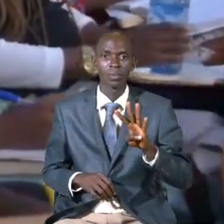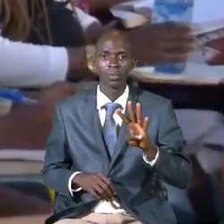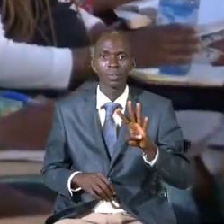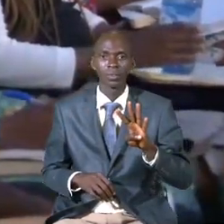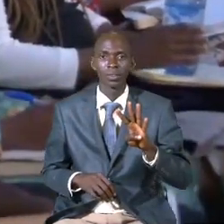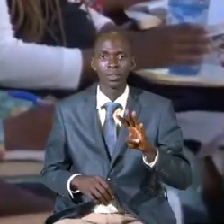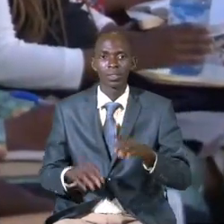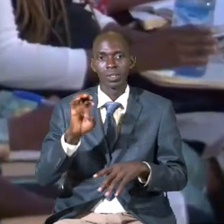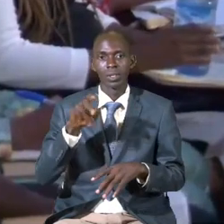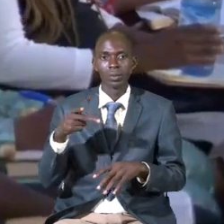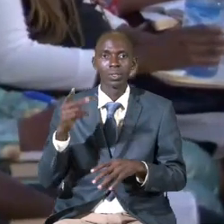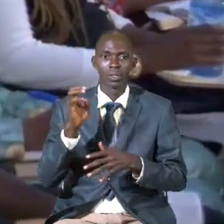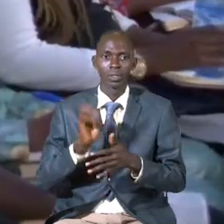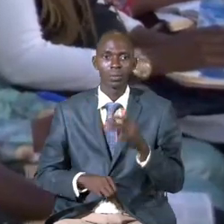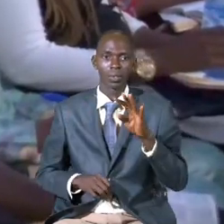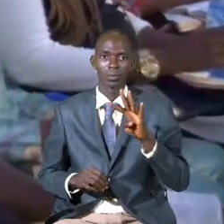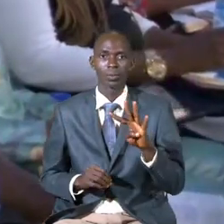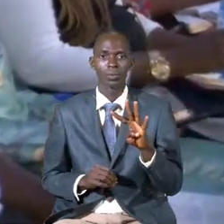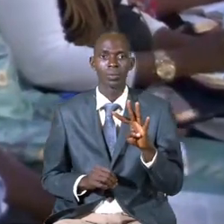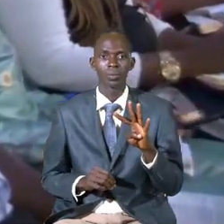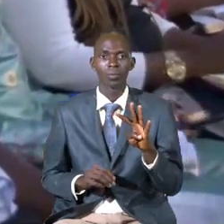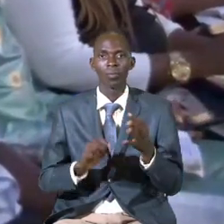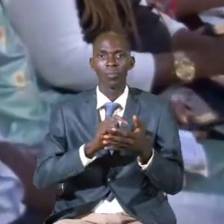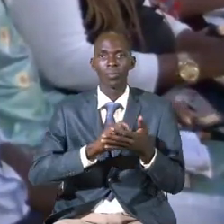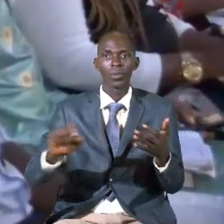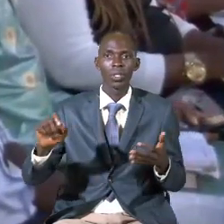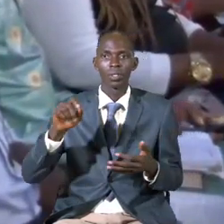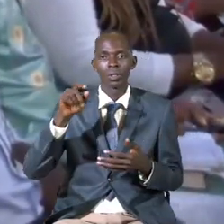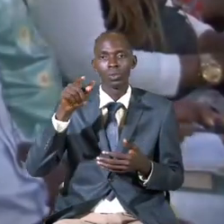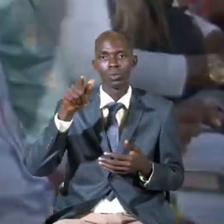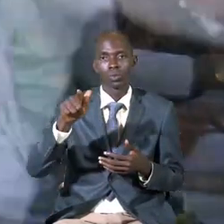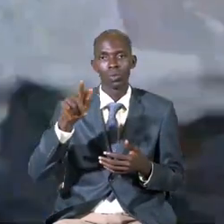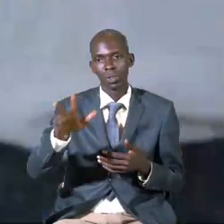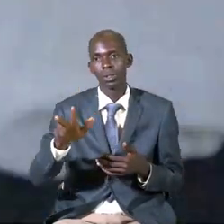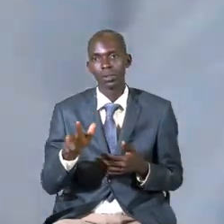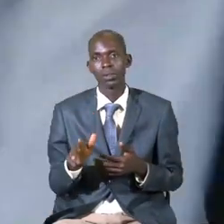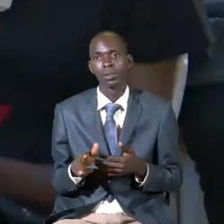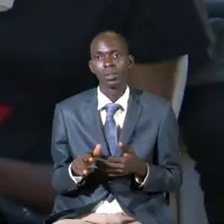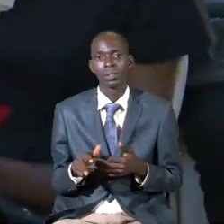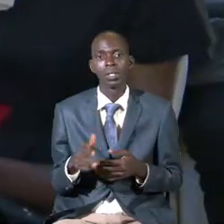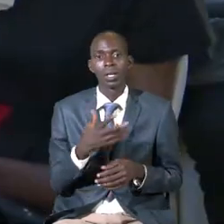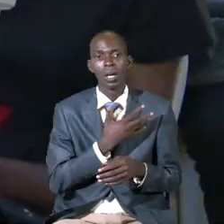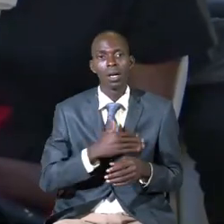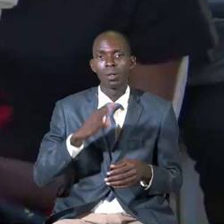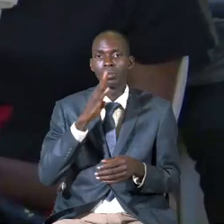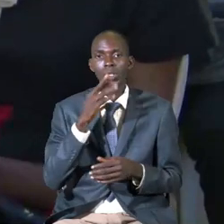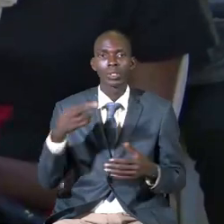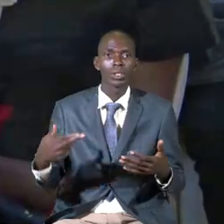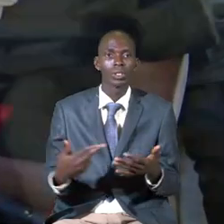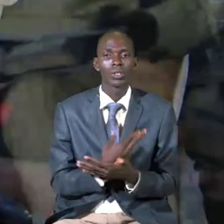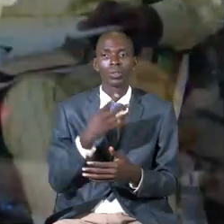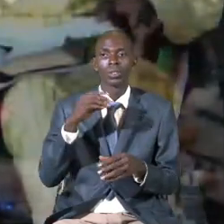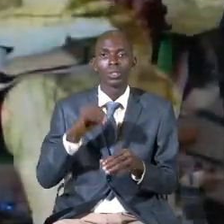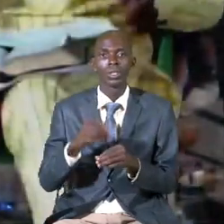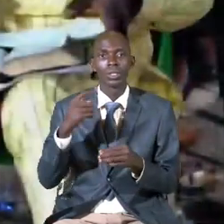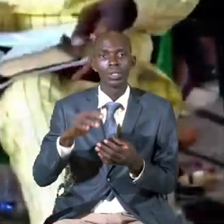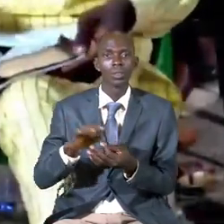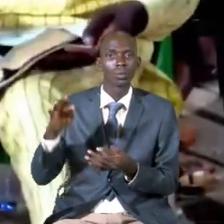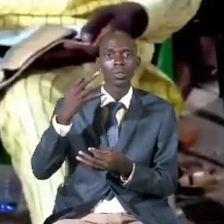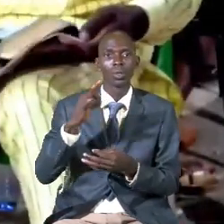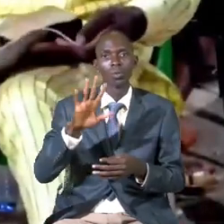ephesians chapter 4 reading from verse 23 and be renewed in the spirit of your mind